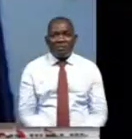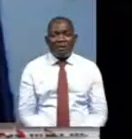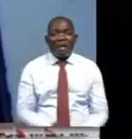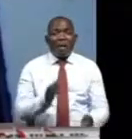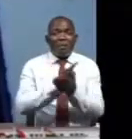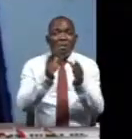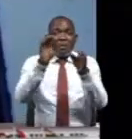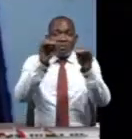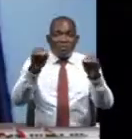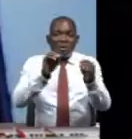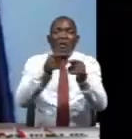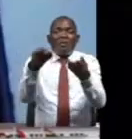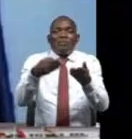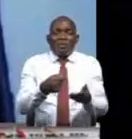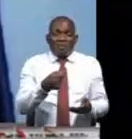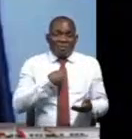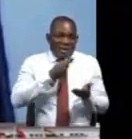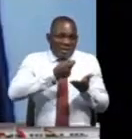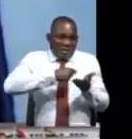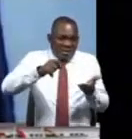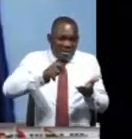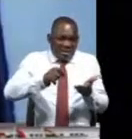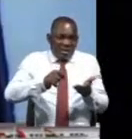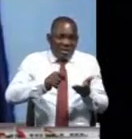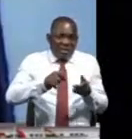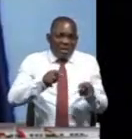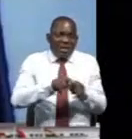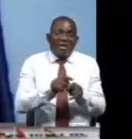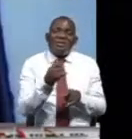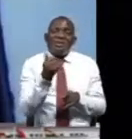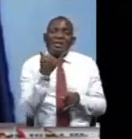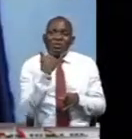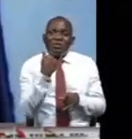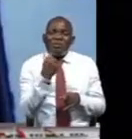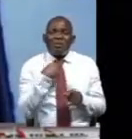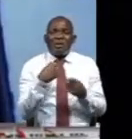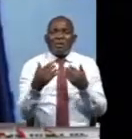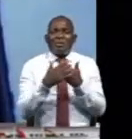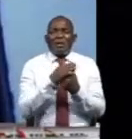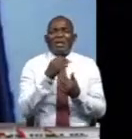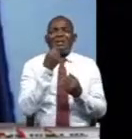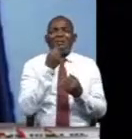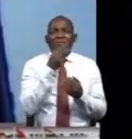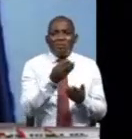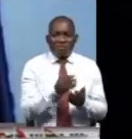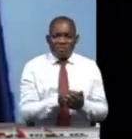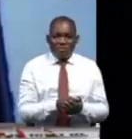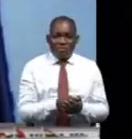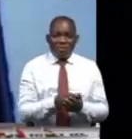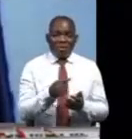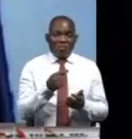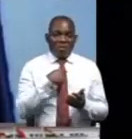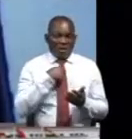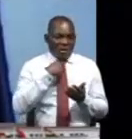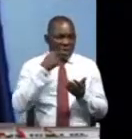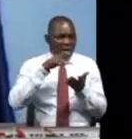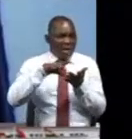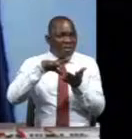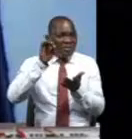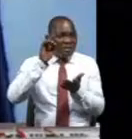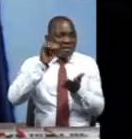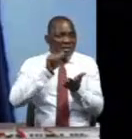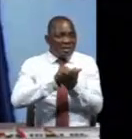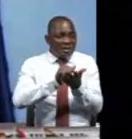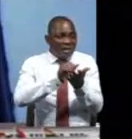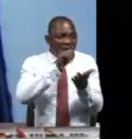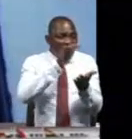And if I sign that in error, and I come back and tell you that I have observed that that